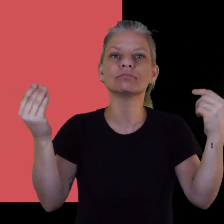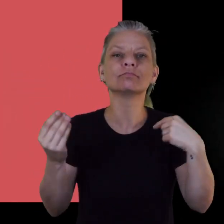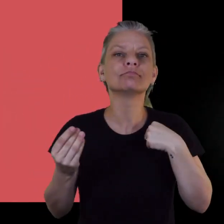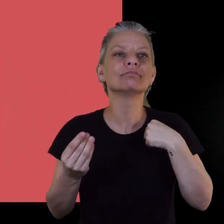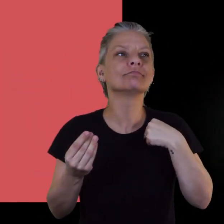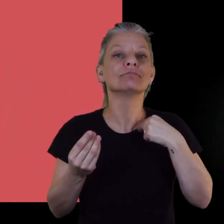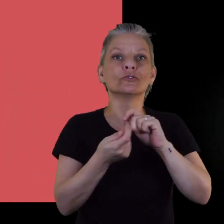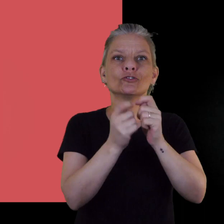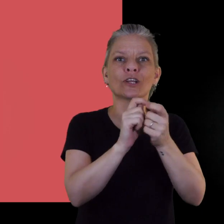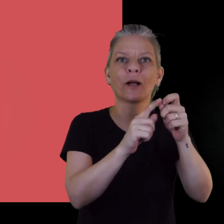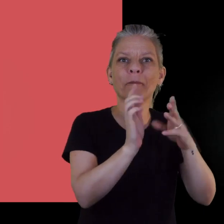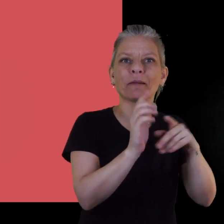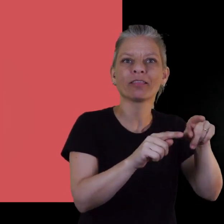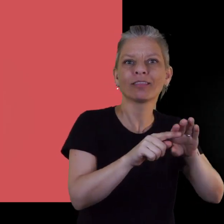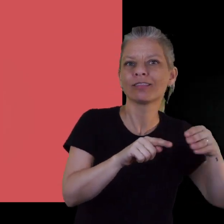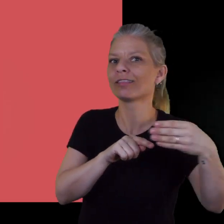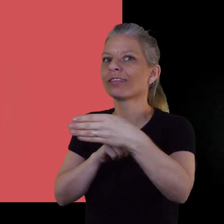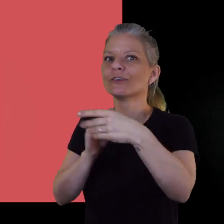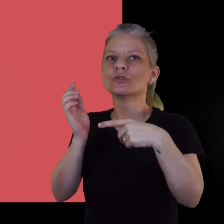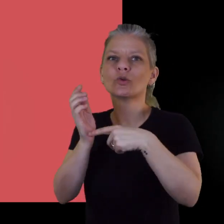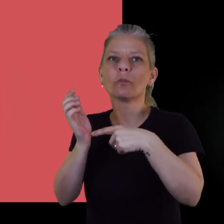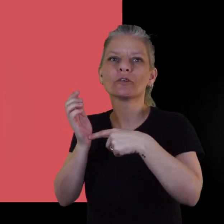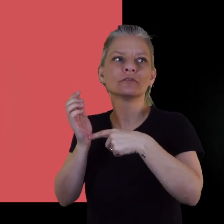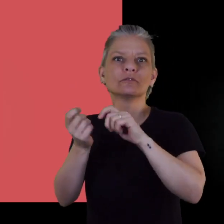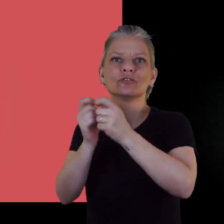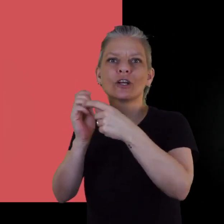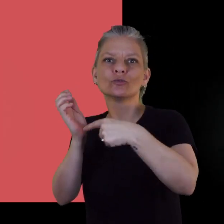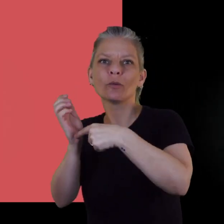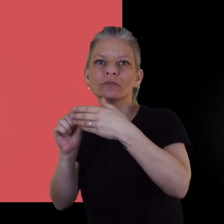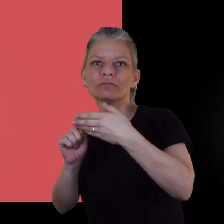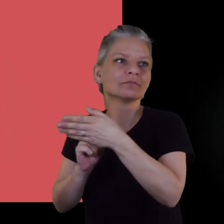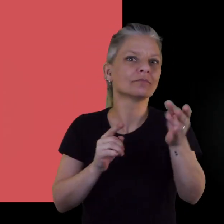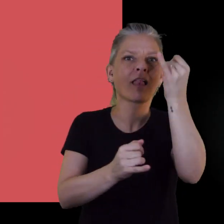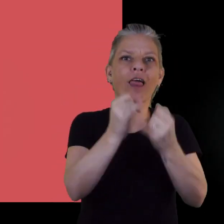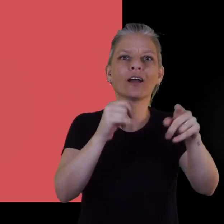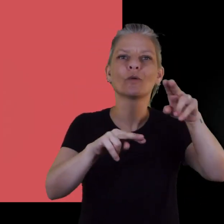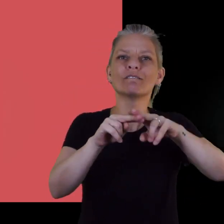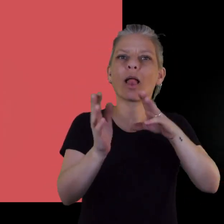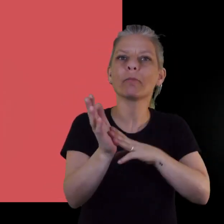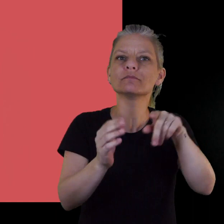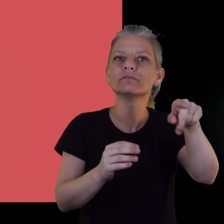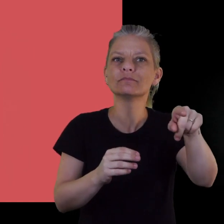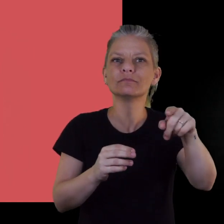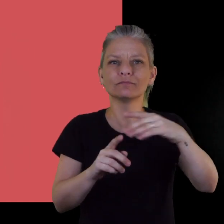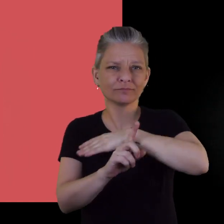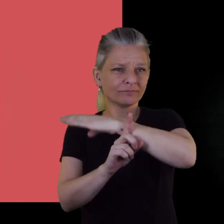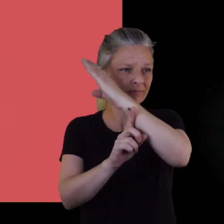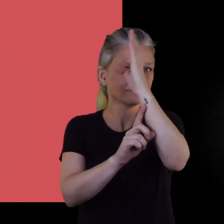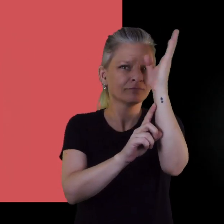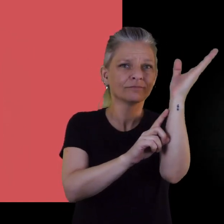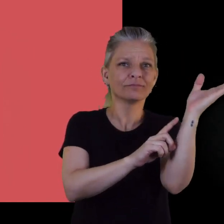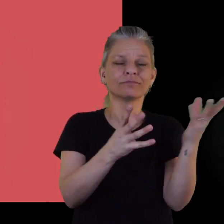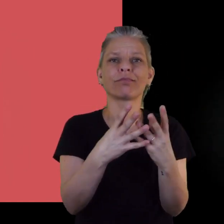get the train to Truro, then change at Truro, last train to Falmouth. The whole day melts in the water, so being